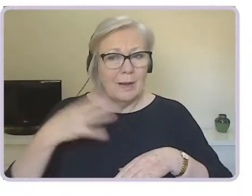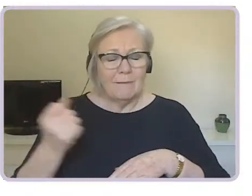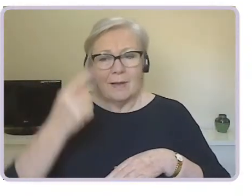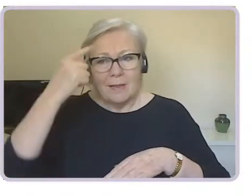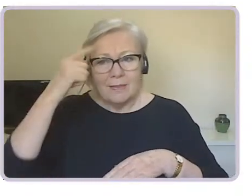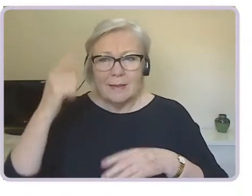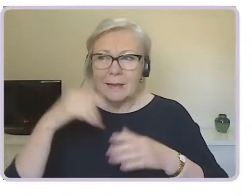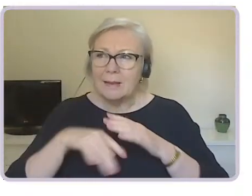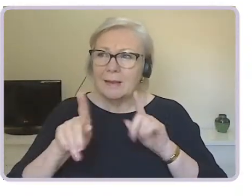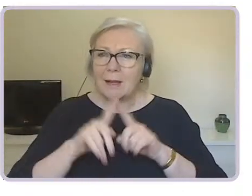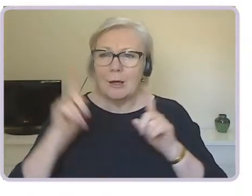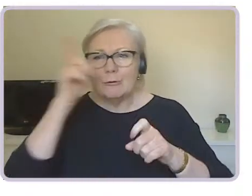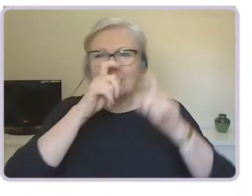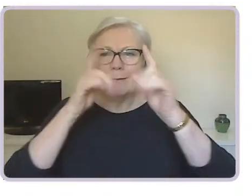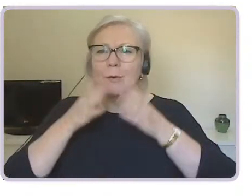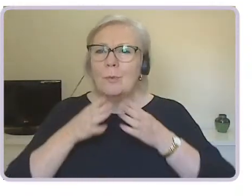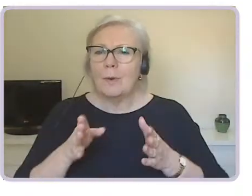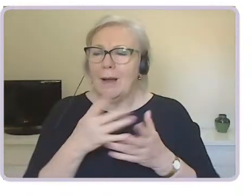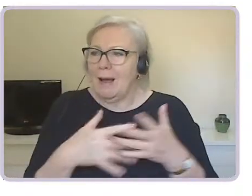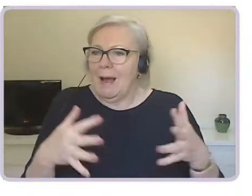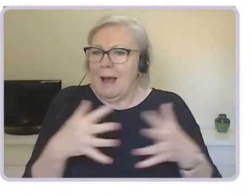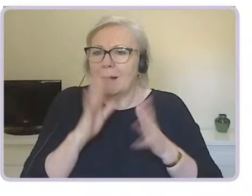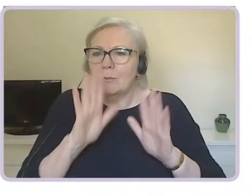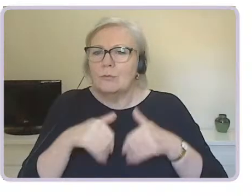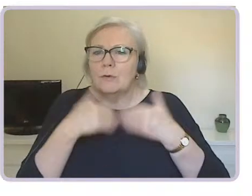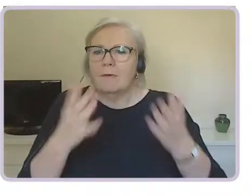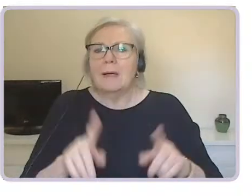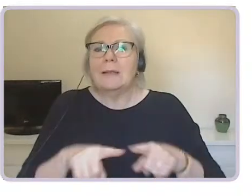provide alternative supports in those settings.